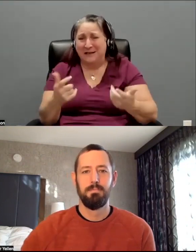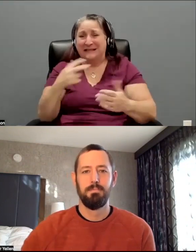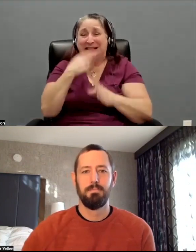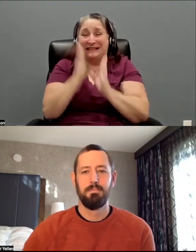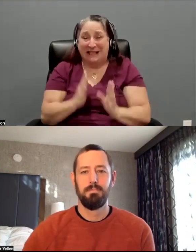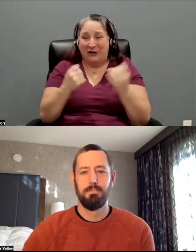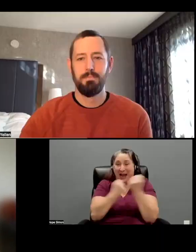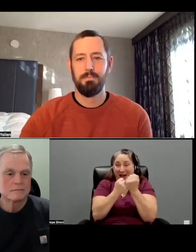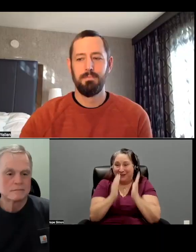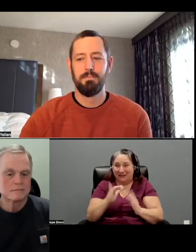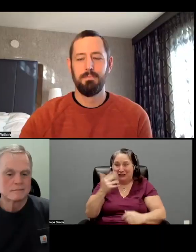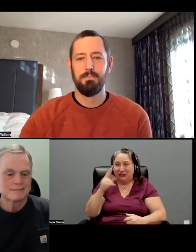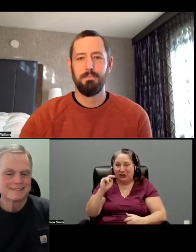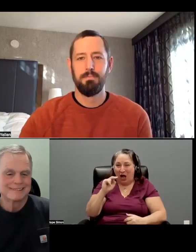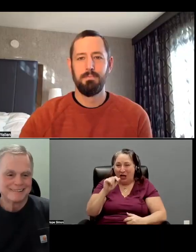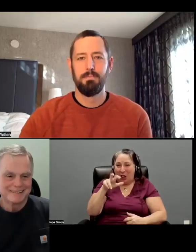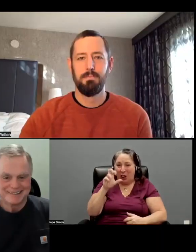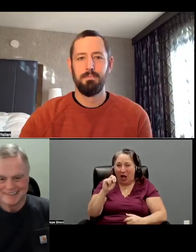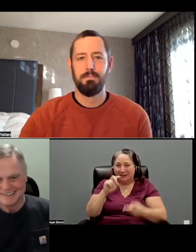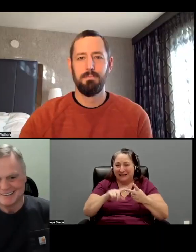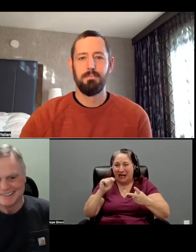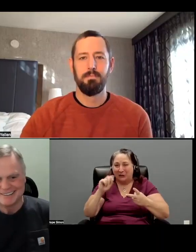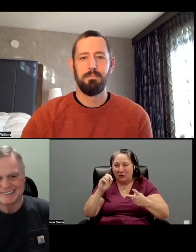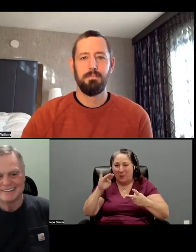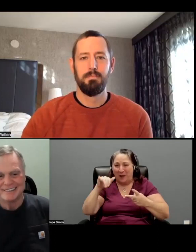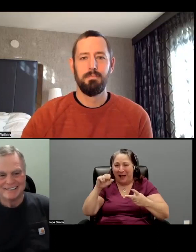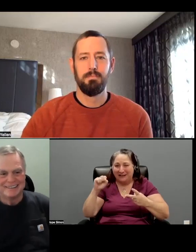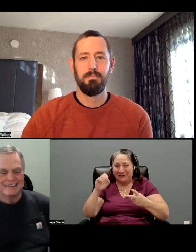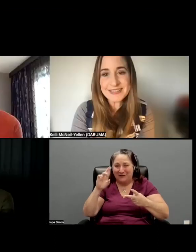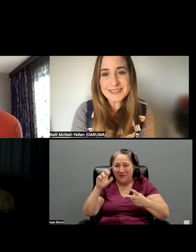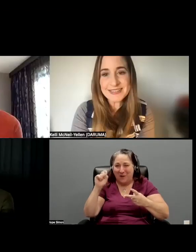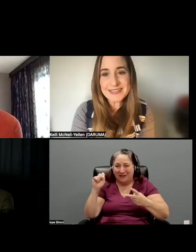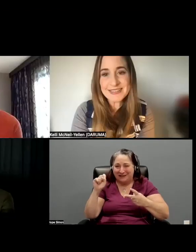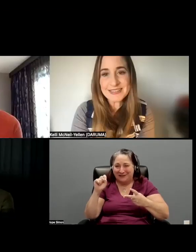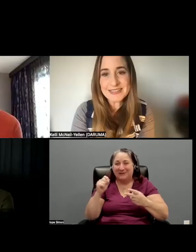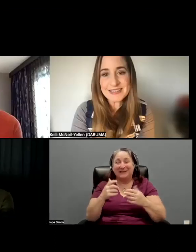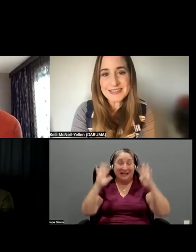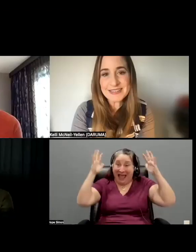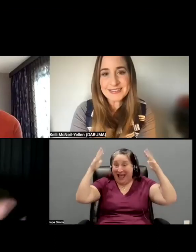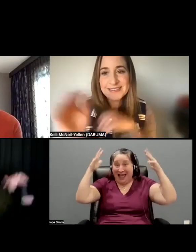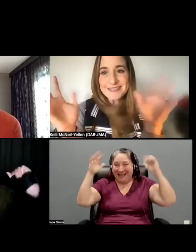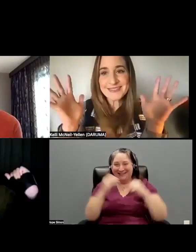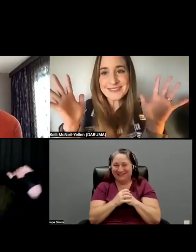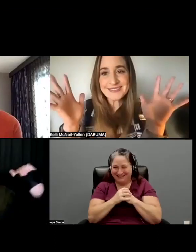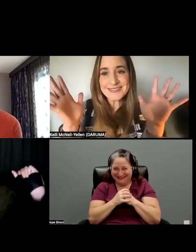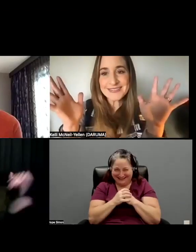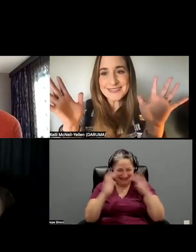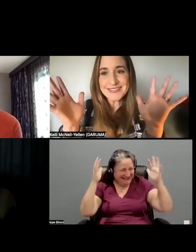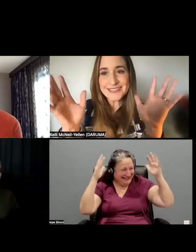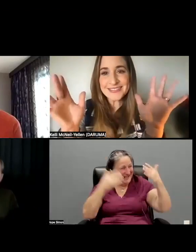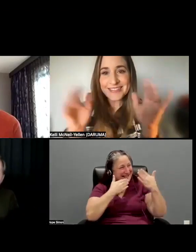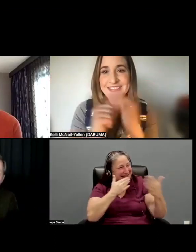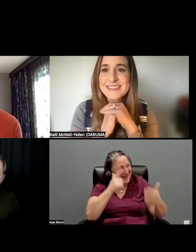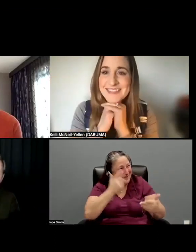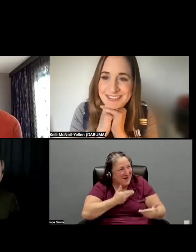Lawson and Tobias Forrest. Yay. Hello. Thank you for having